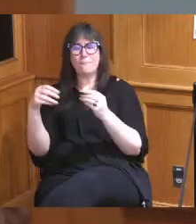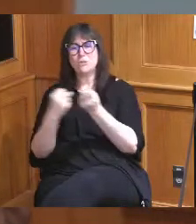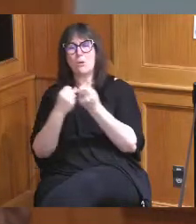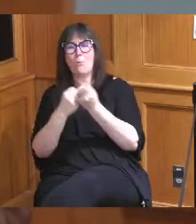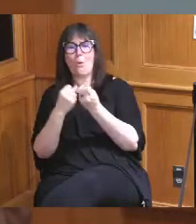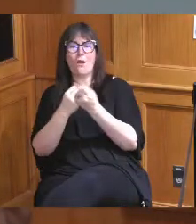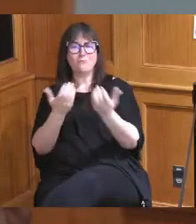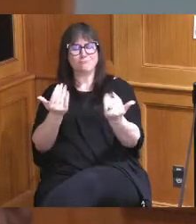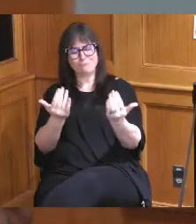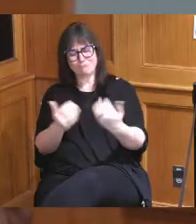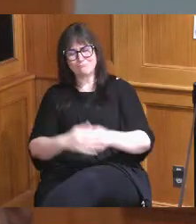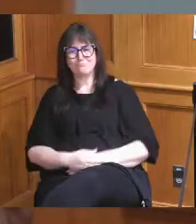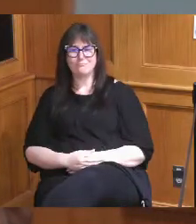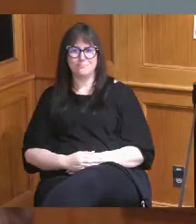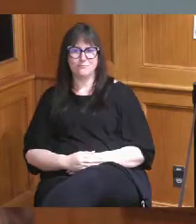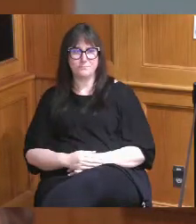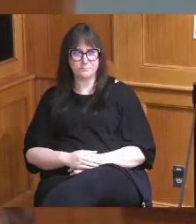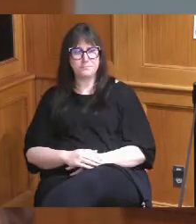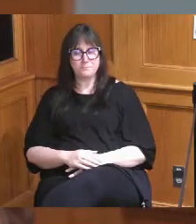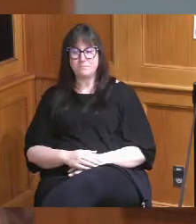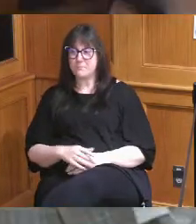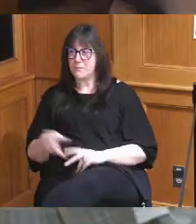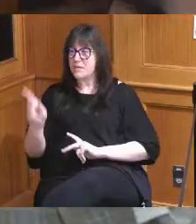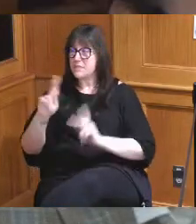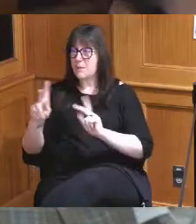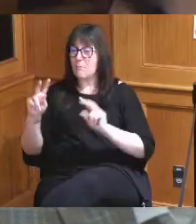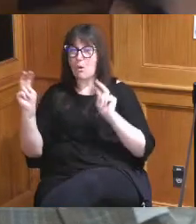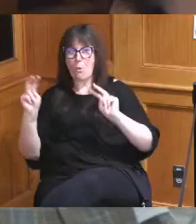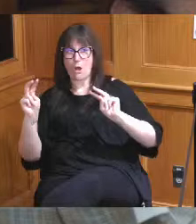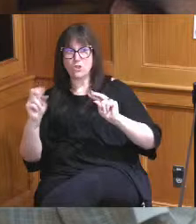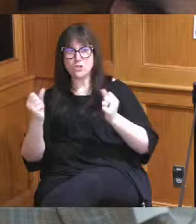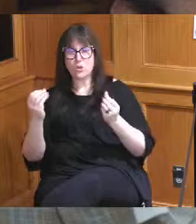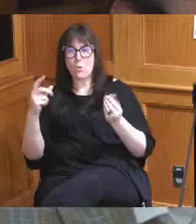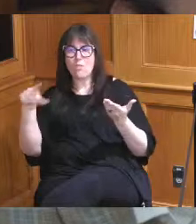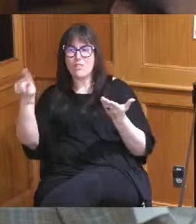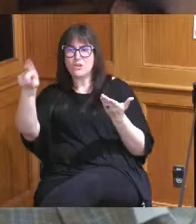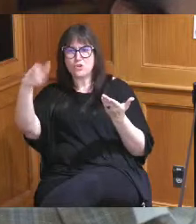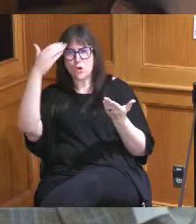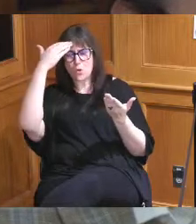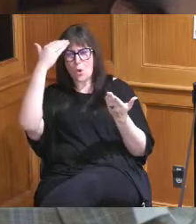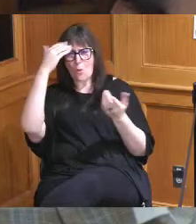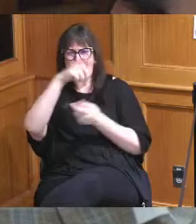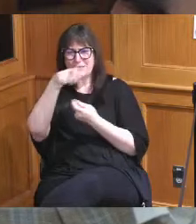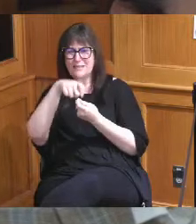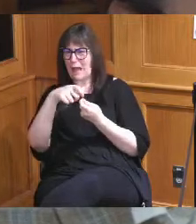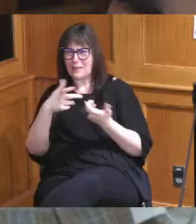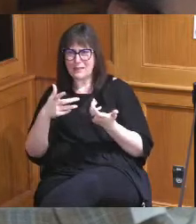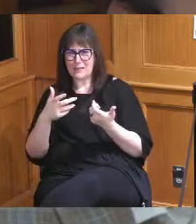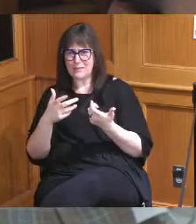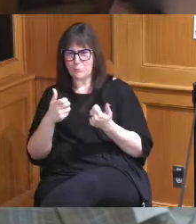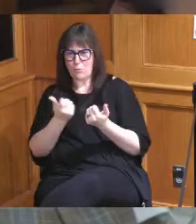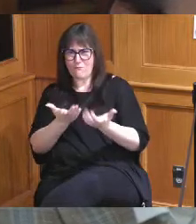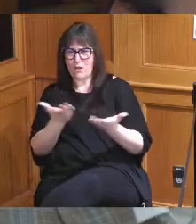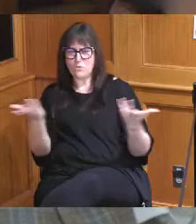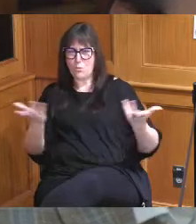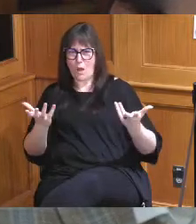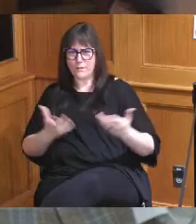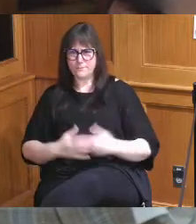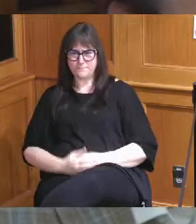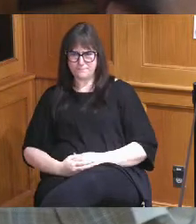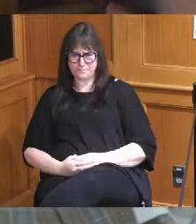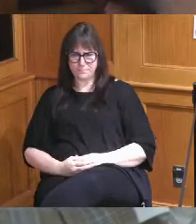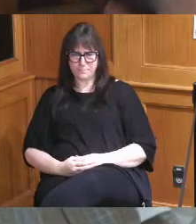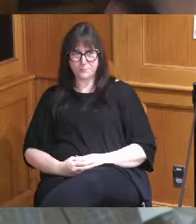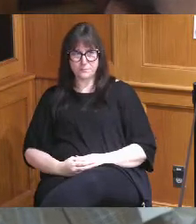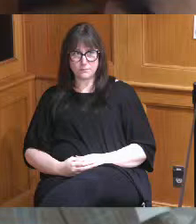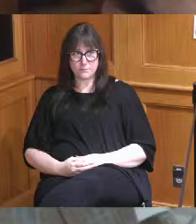down here. Thank you, because we have people watching, so I just wanted them to know exactly what it does, and considering